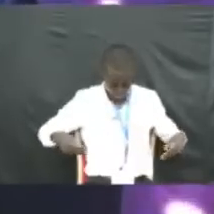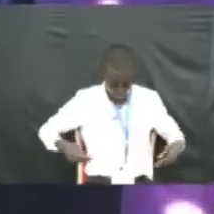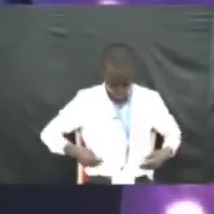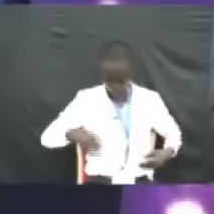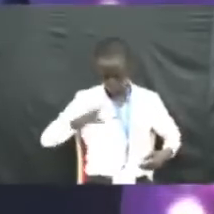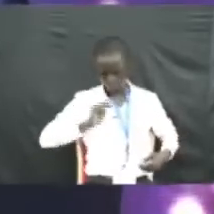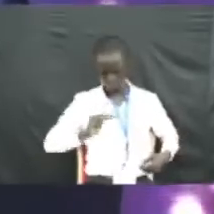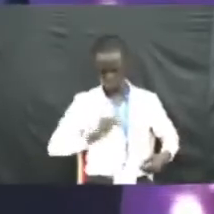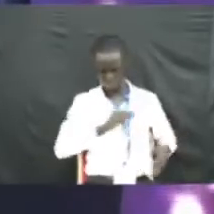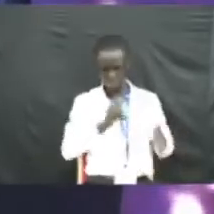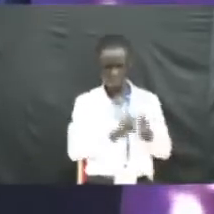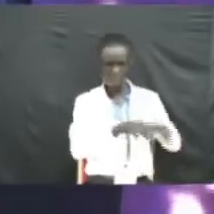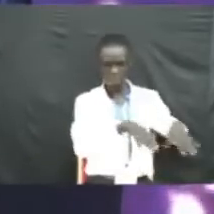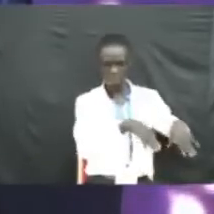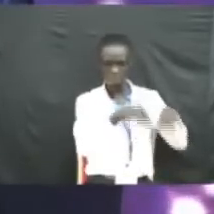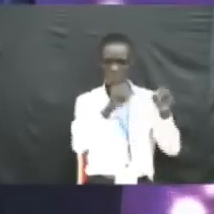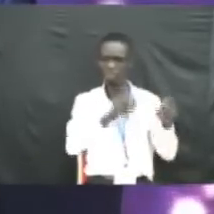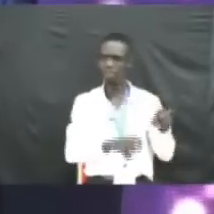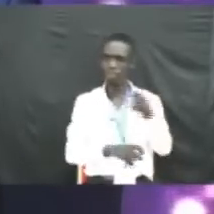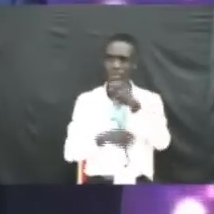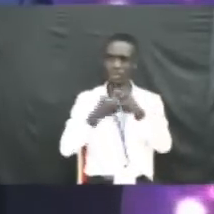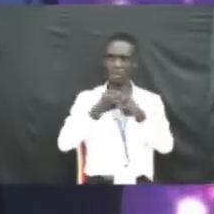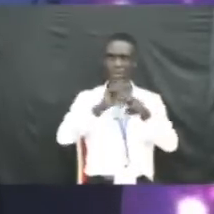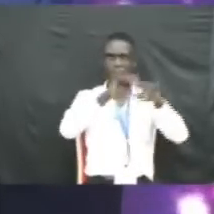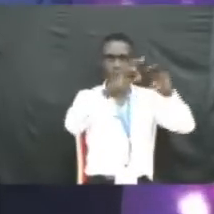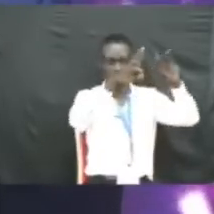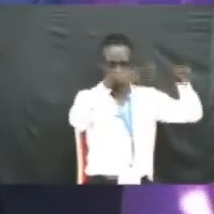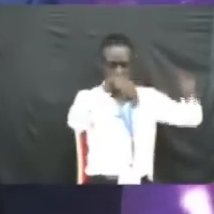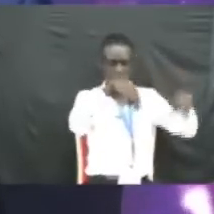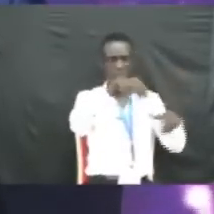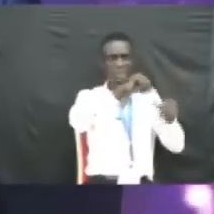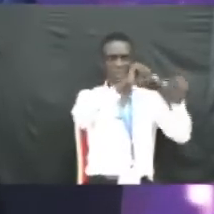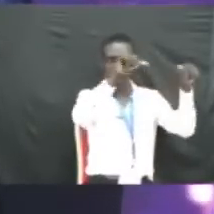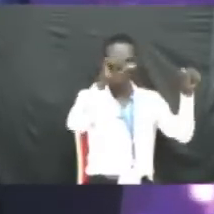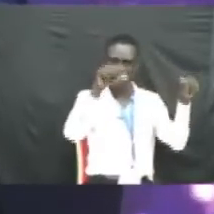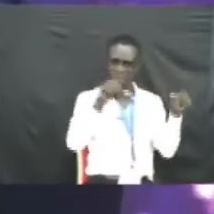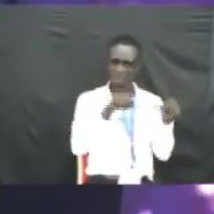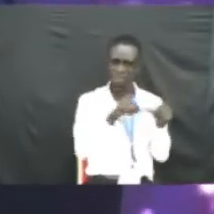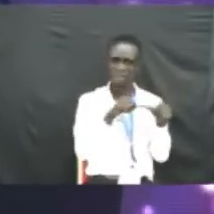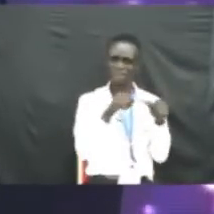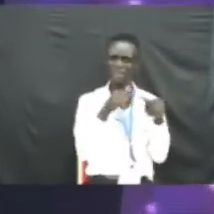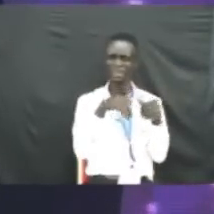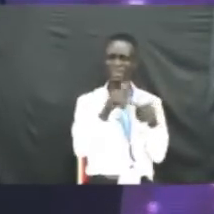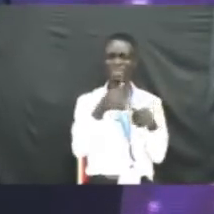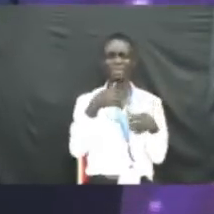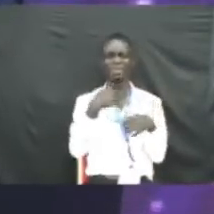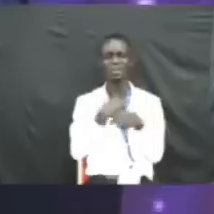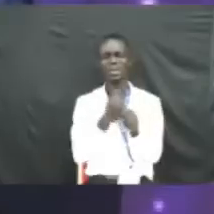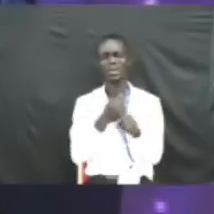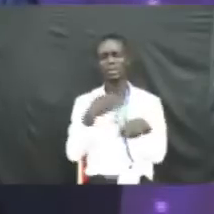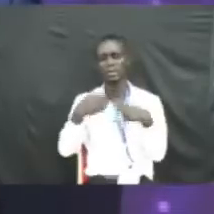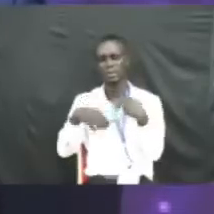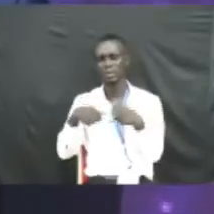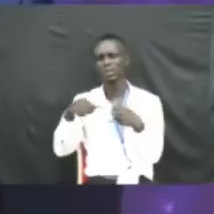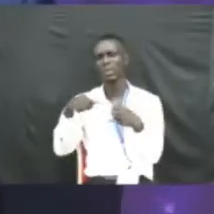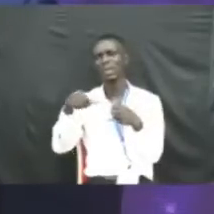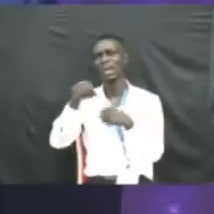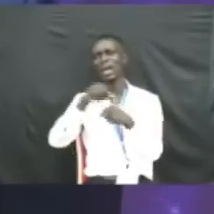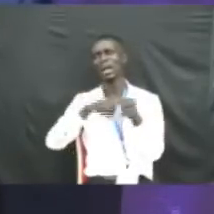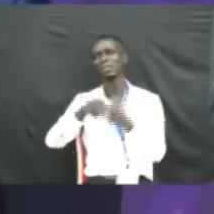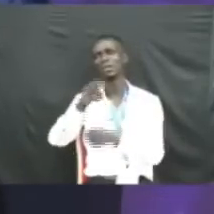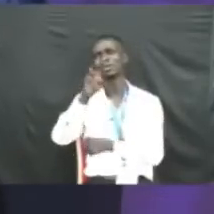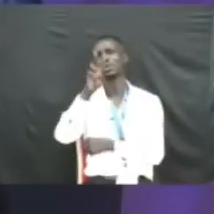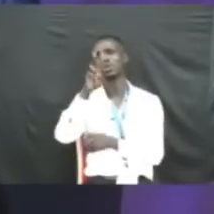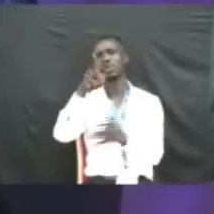from the rural areas. We are still having a deficit of about 2,000 um